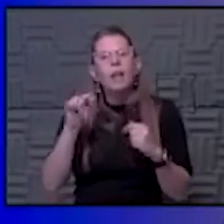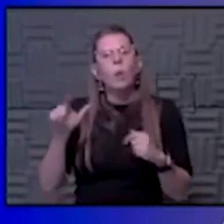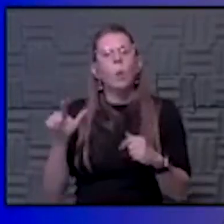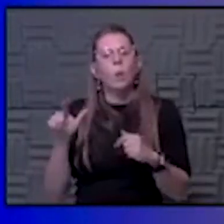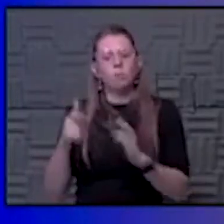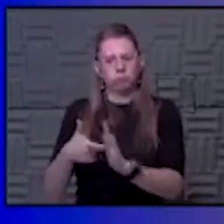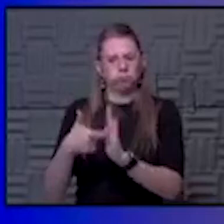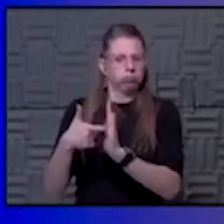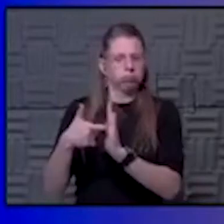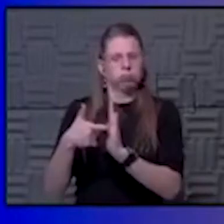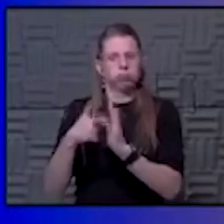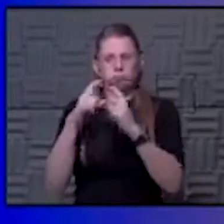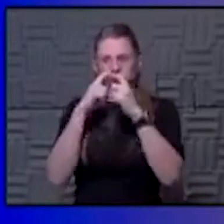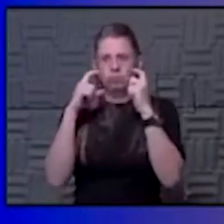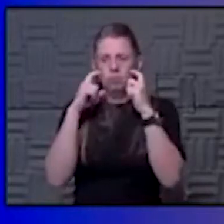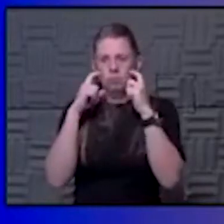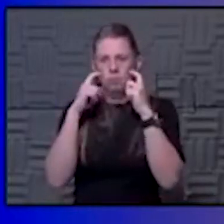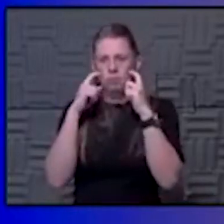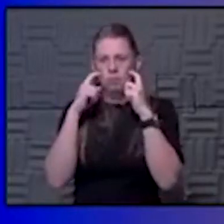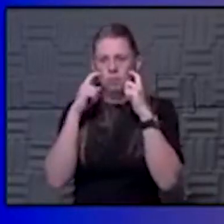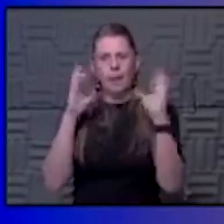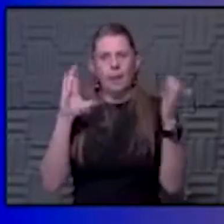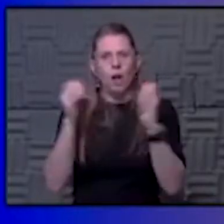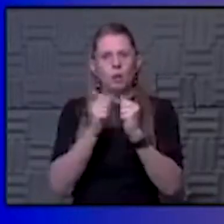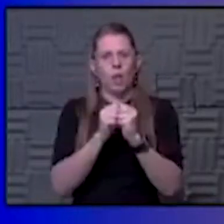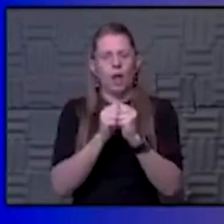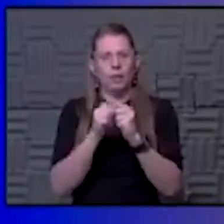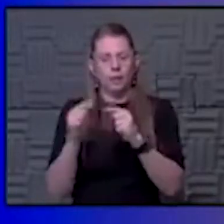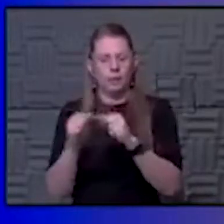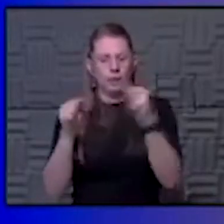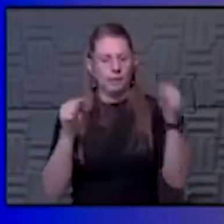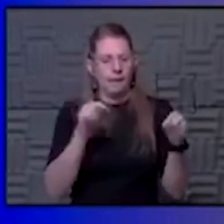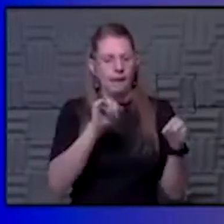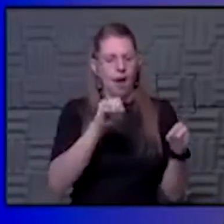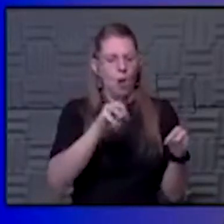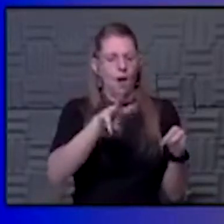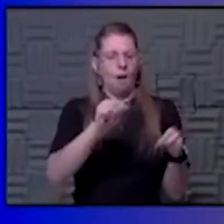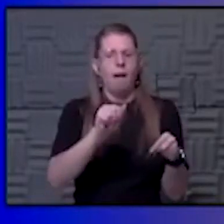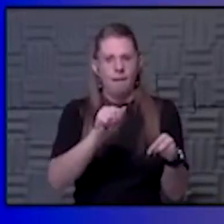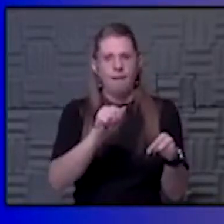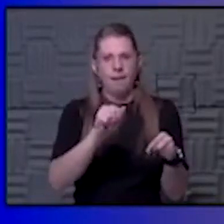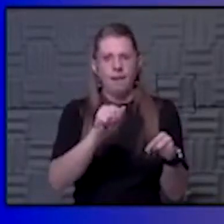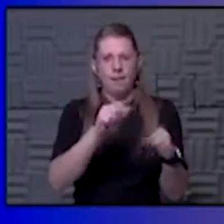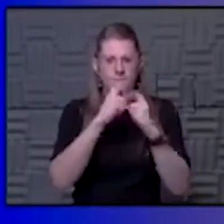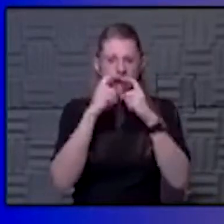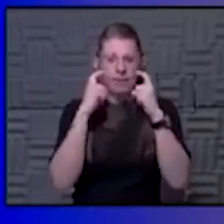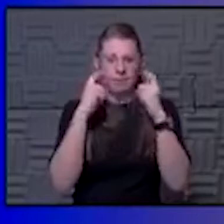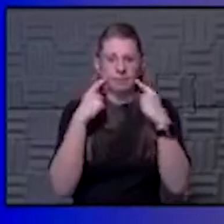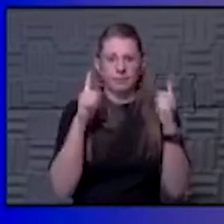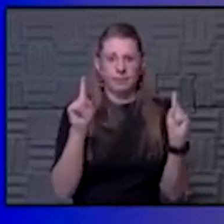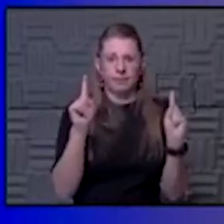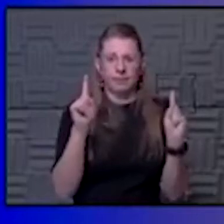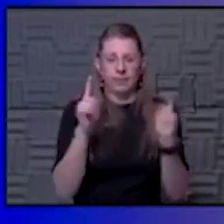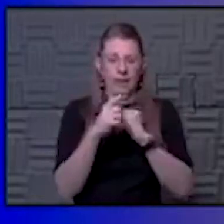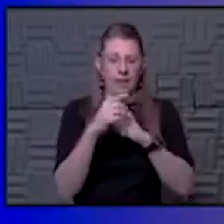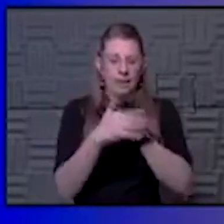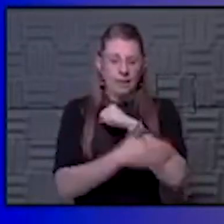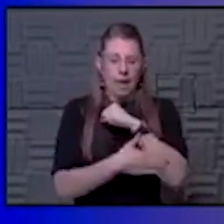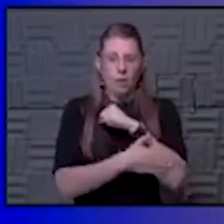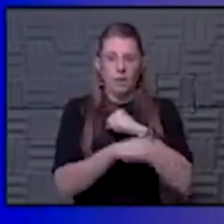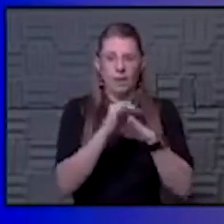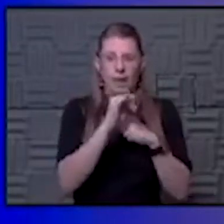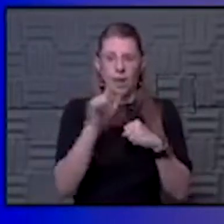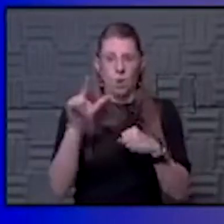they made it at mandates, and then on the other side of the river in Iowa, and they showed that when masking did happen, those counties in Illinois actually